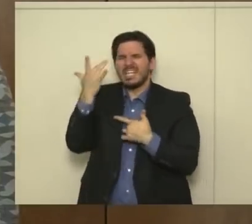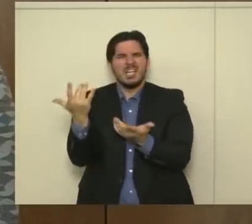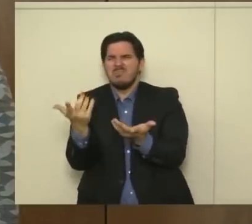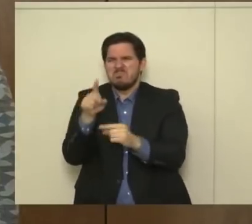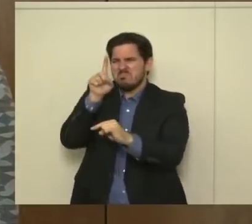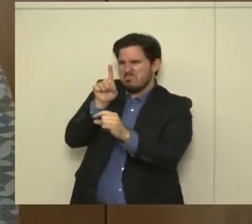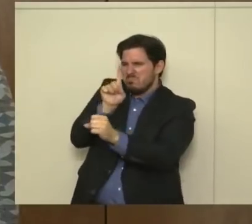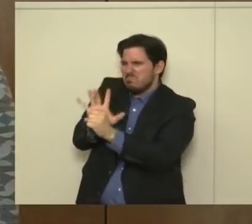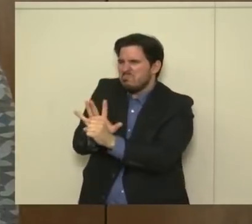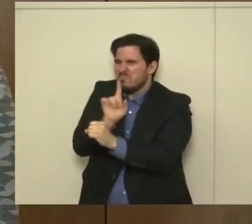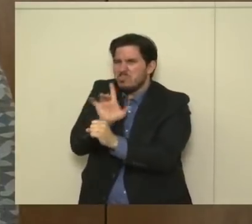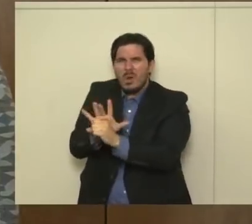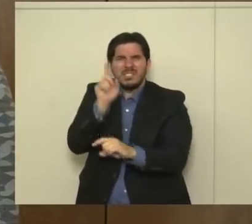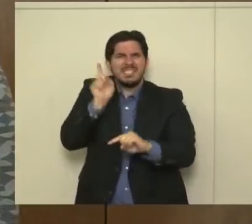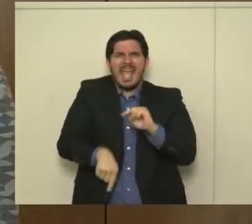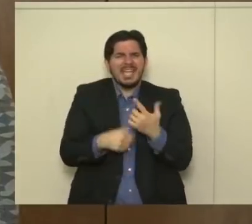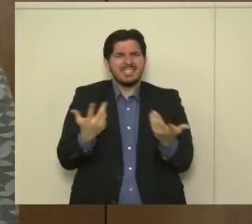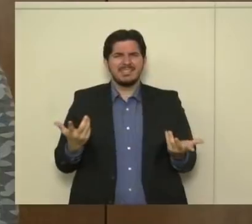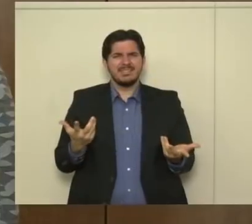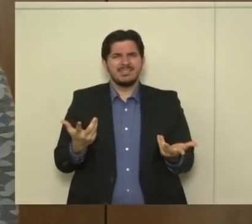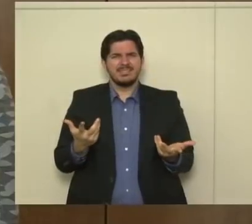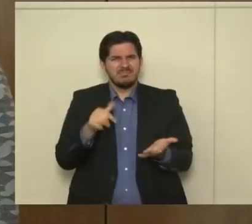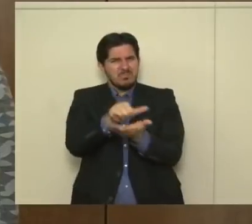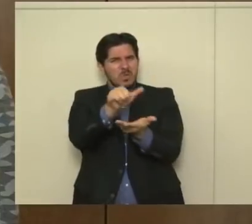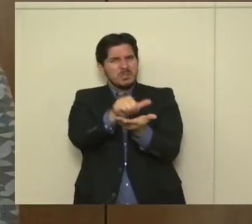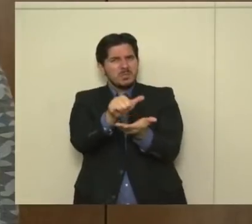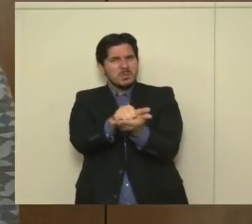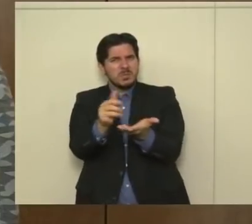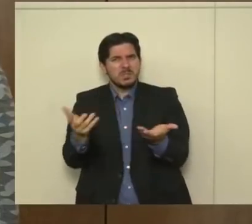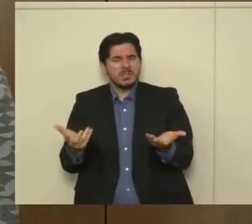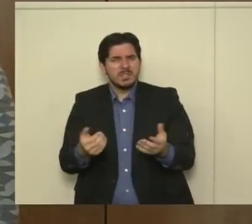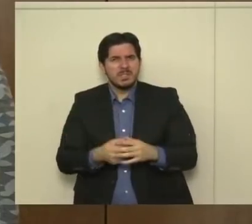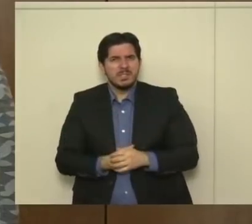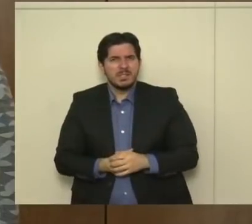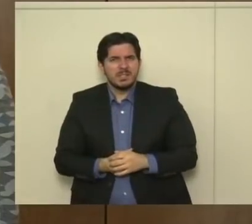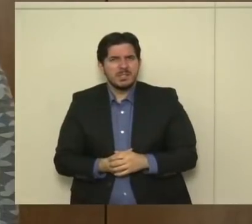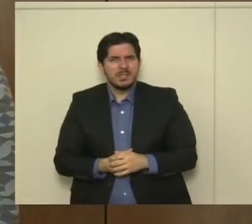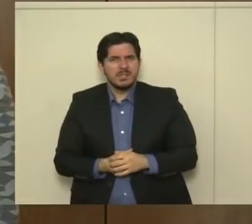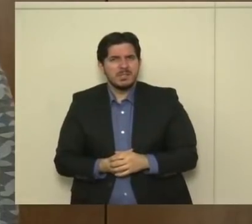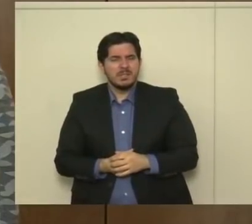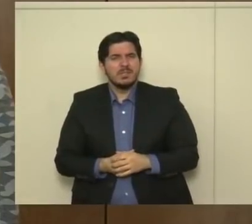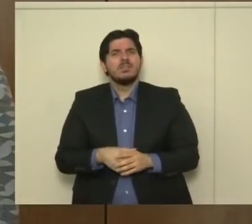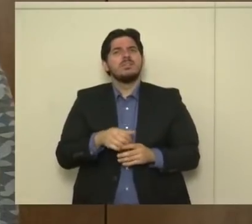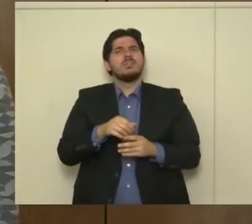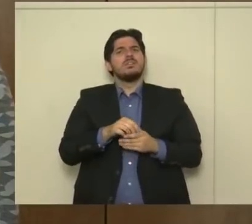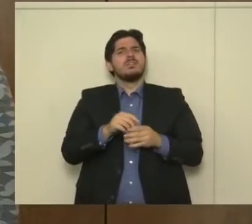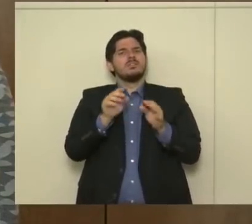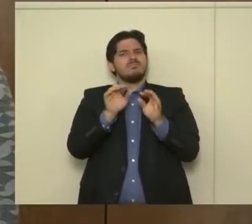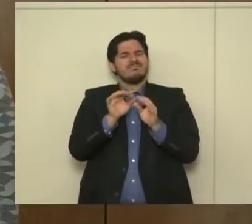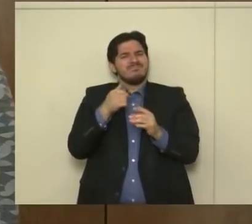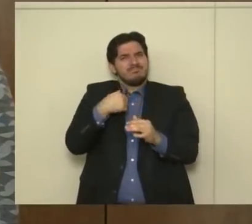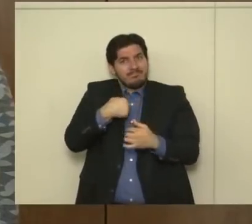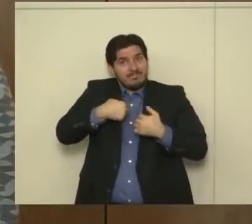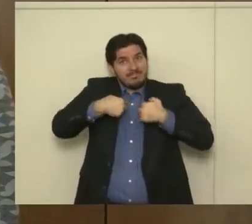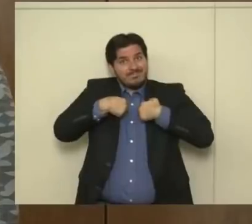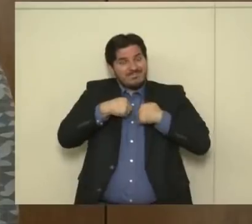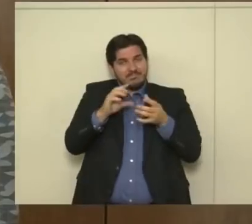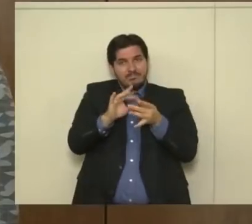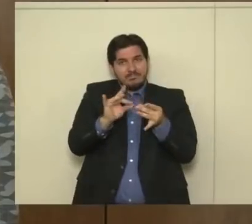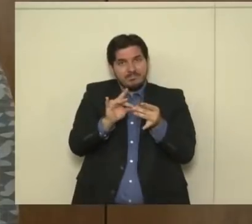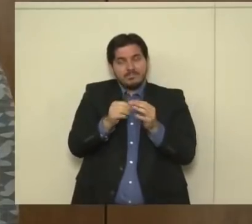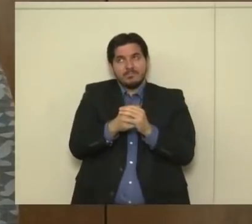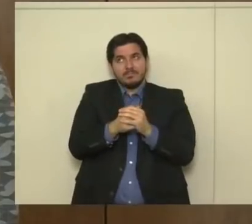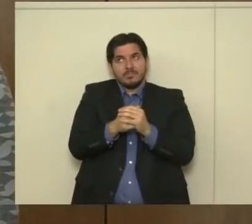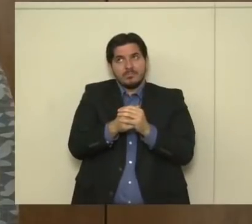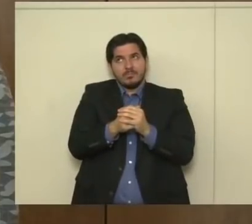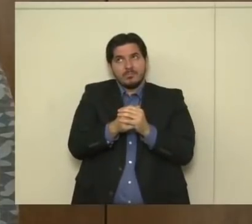I invite in the safest possible way to begin in-person learning,